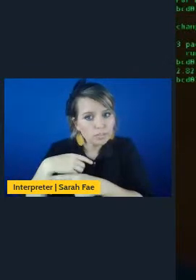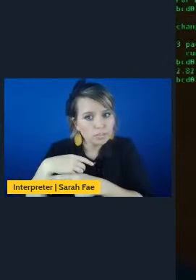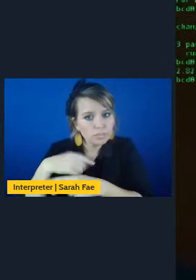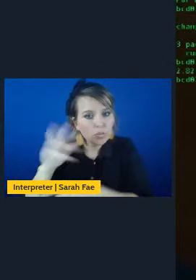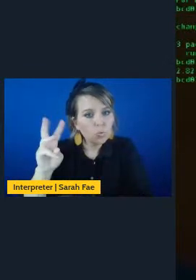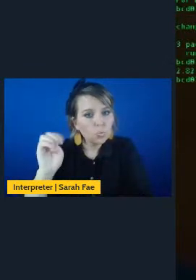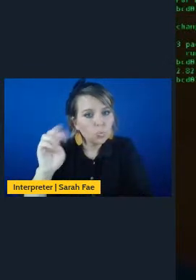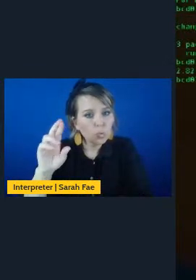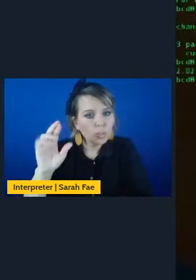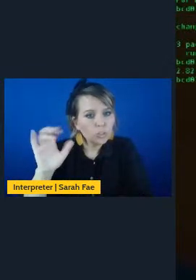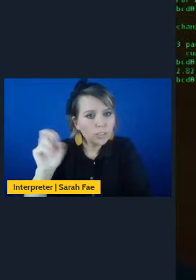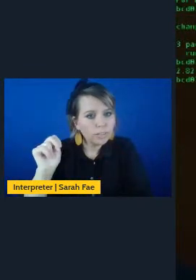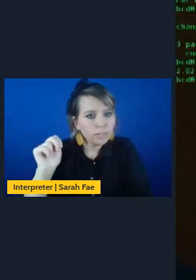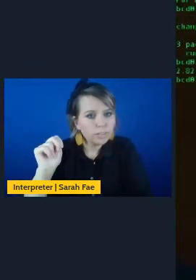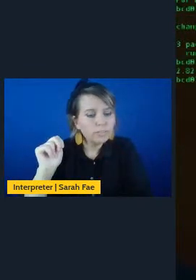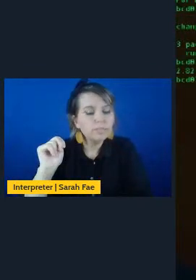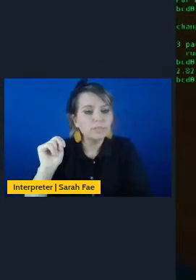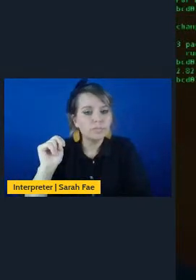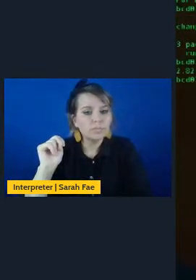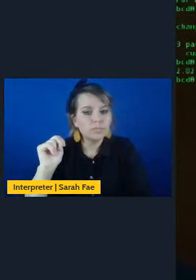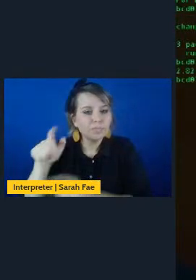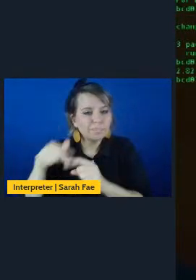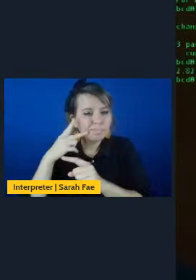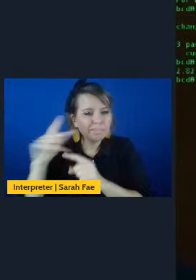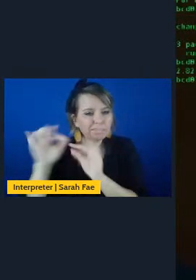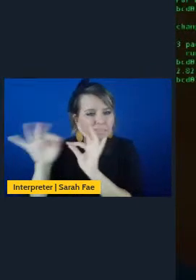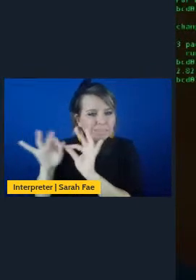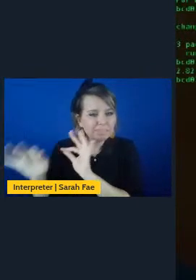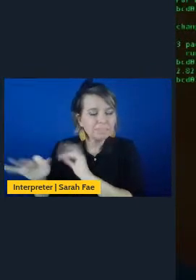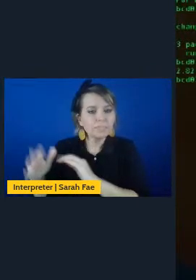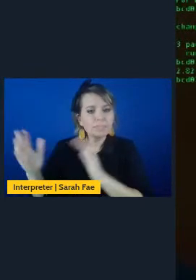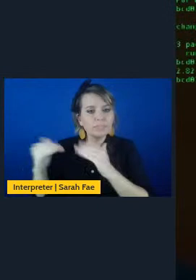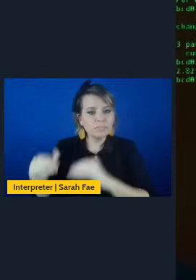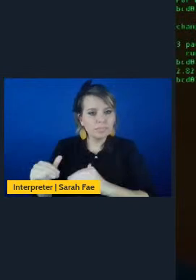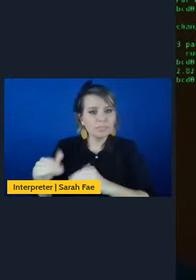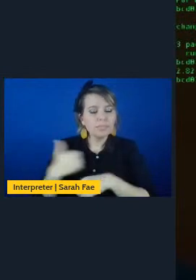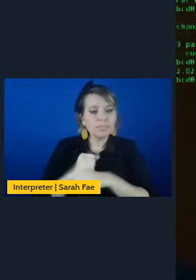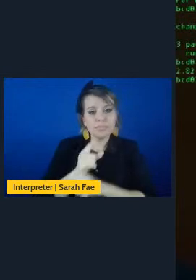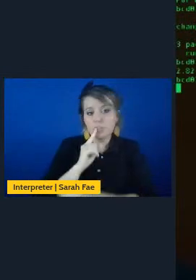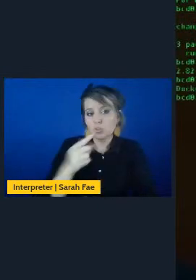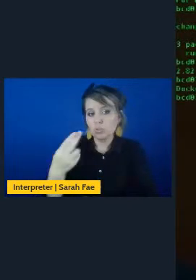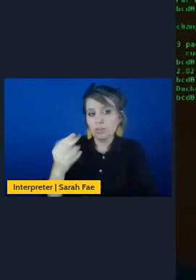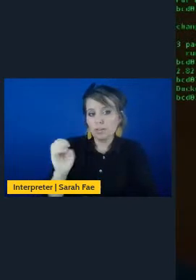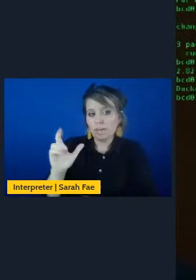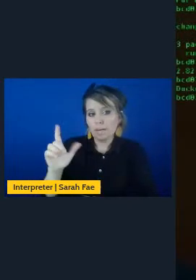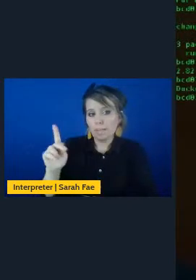version. And then let's ensure that we have Docker installed and